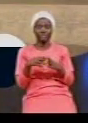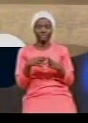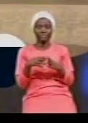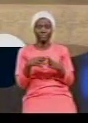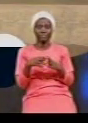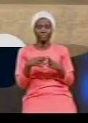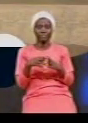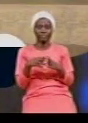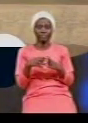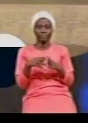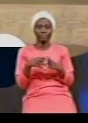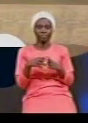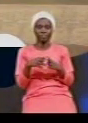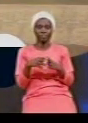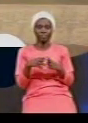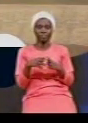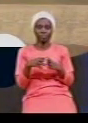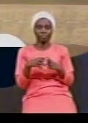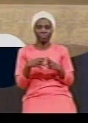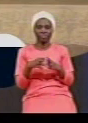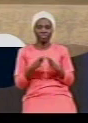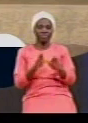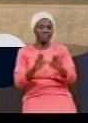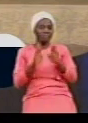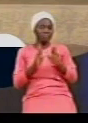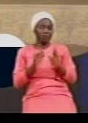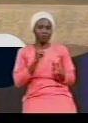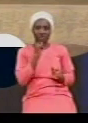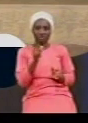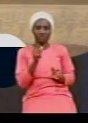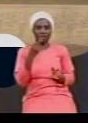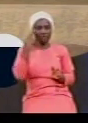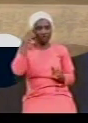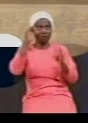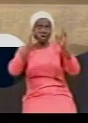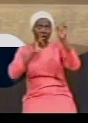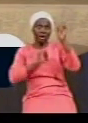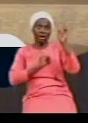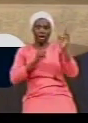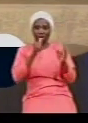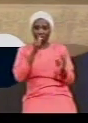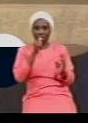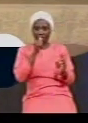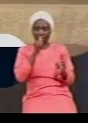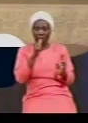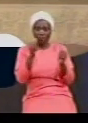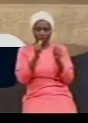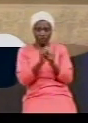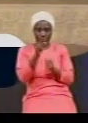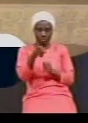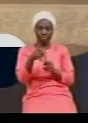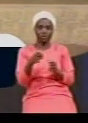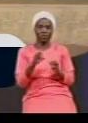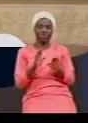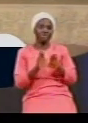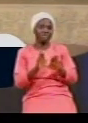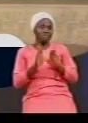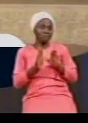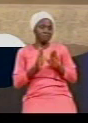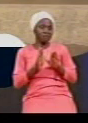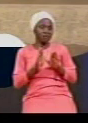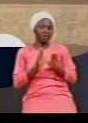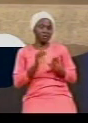Isaiah chapter 41 verse 10. Fear thou not, for I am with thee. Fear thou not, for